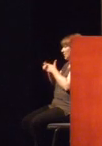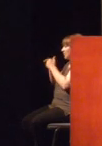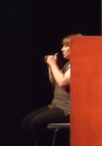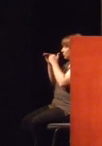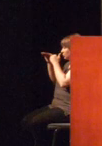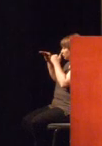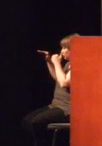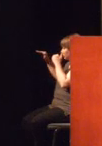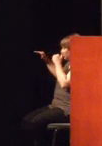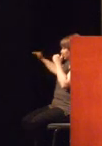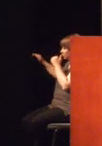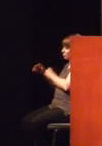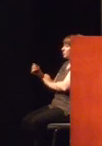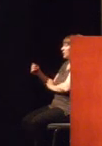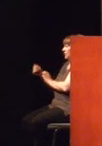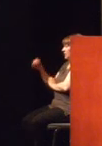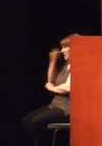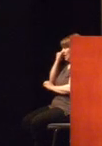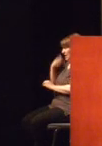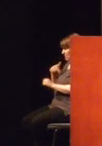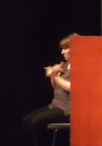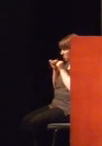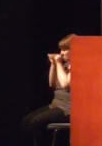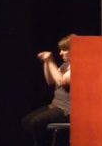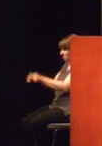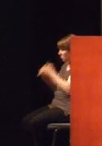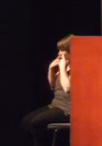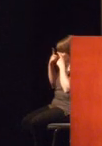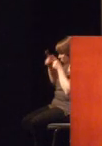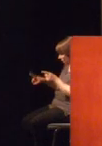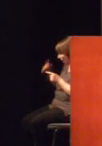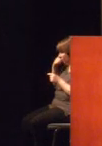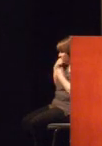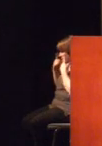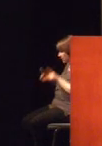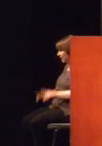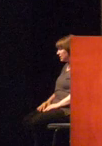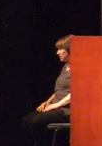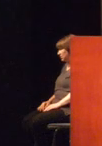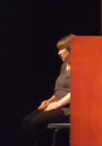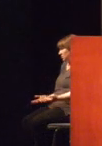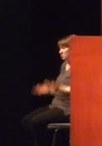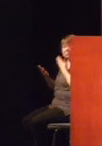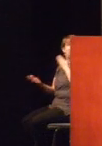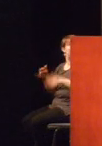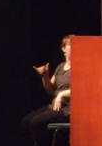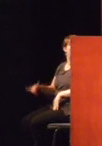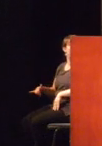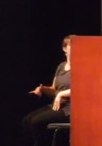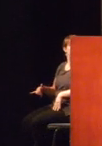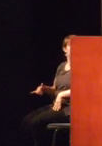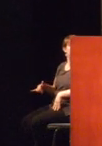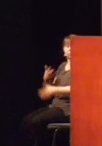forward. And if we continue to do well, as we have been on the success portion, there was actually a chance that this gray bar would push